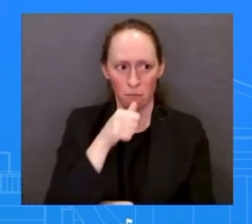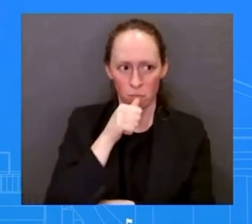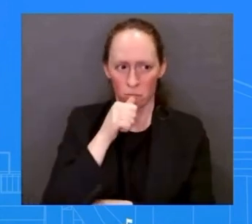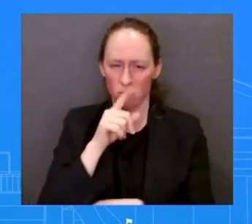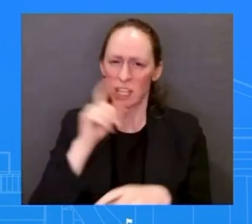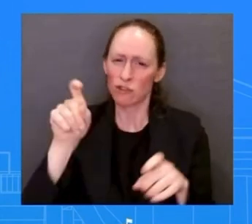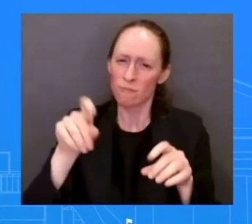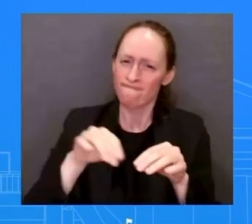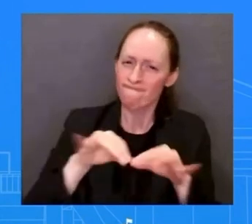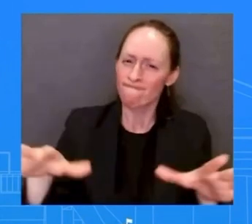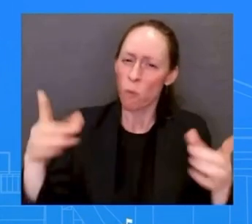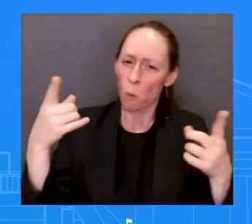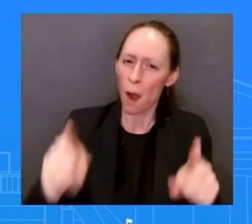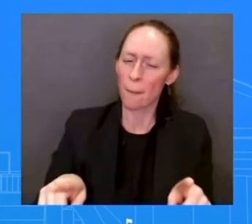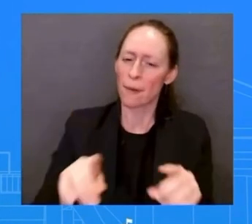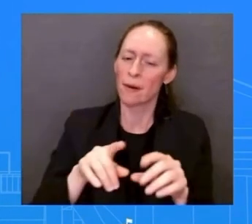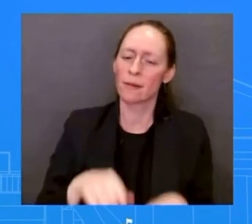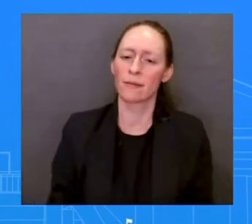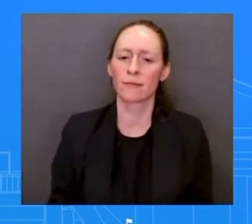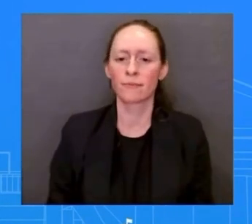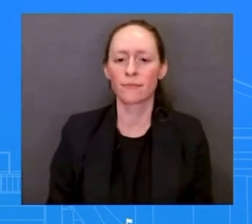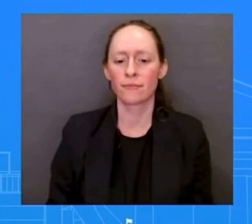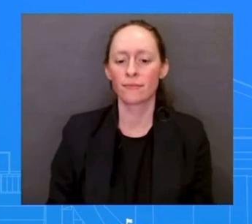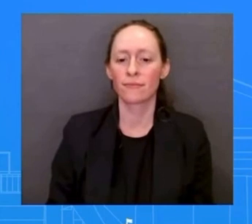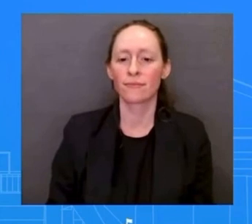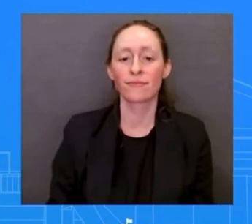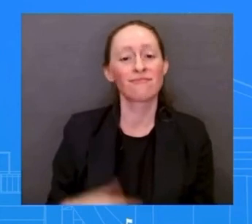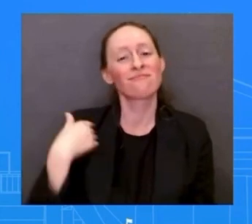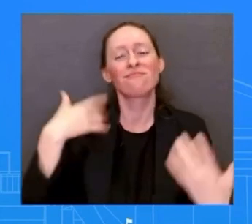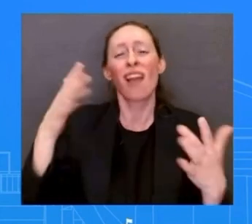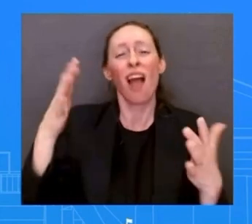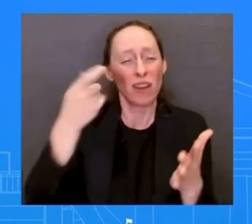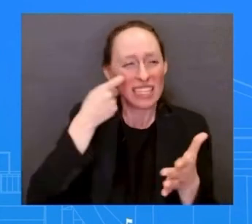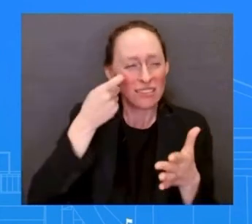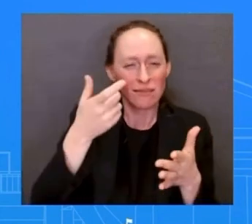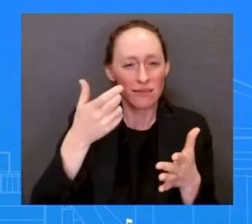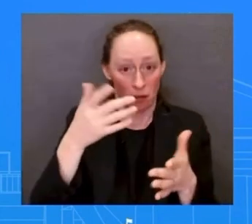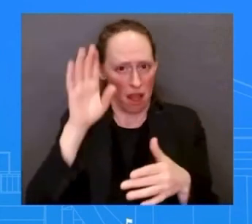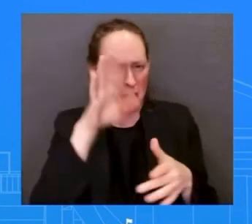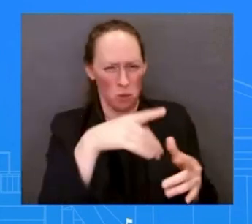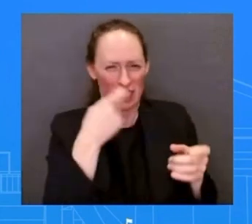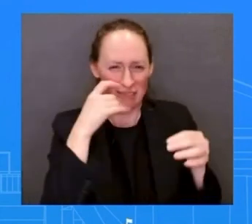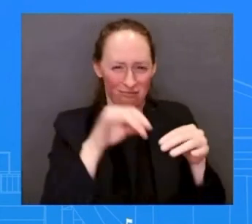seen. But first, I would say I refer you to the State Department. They released